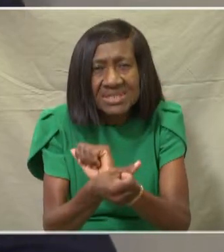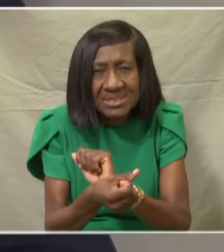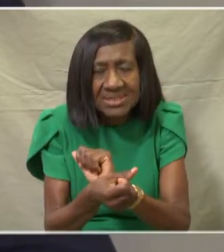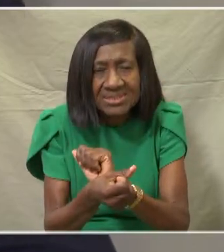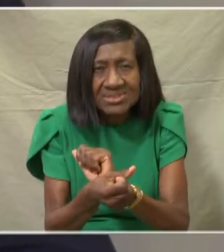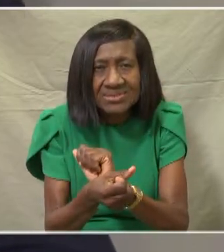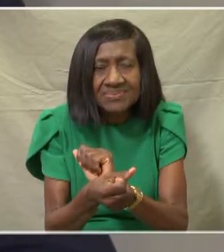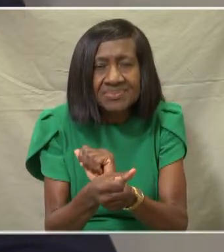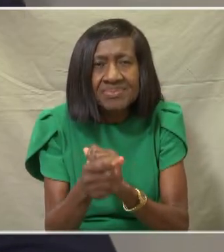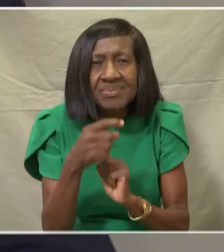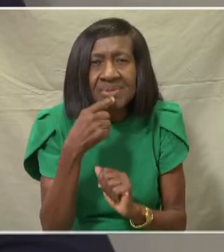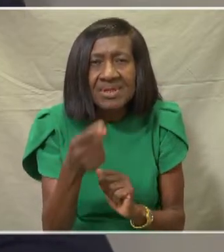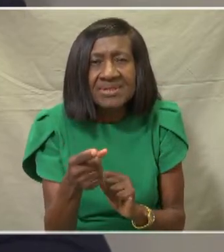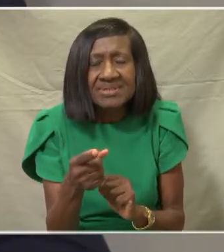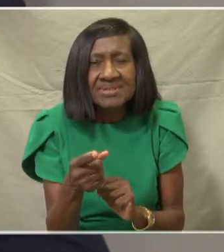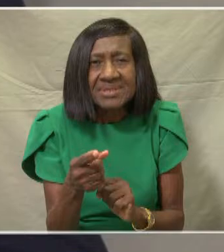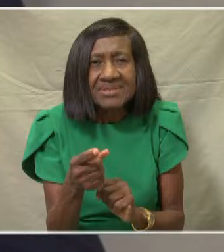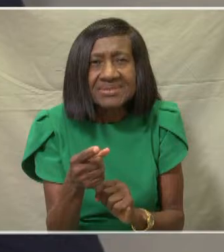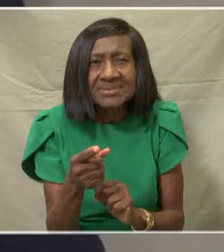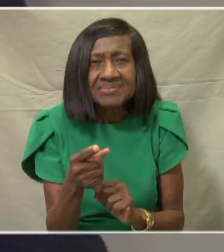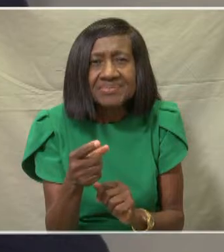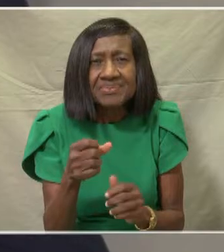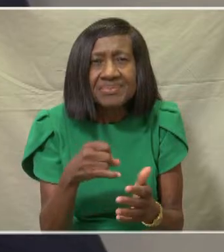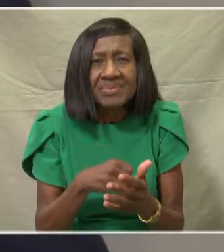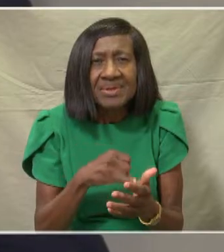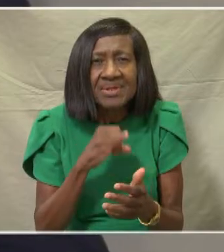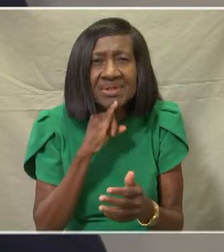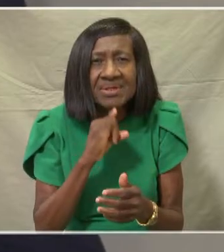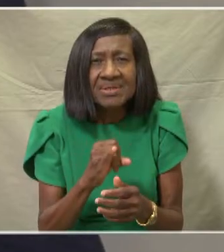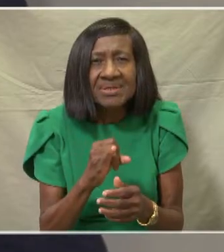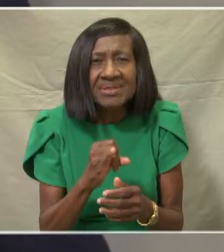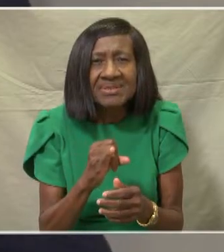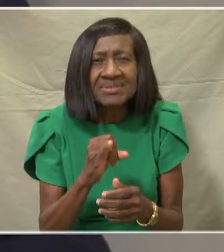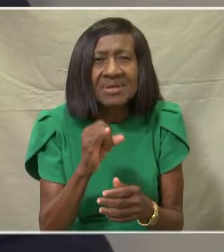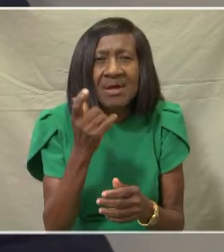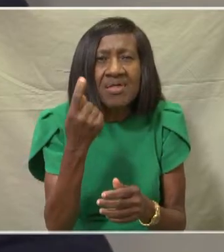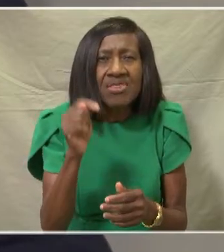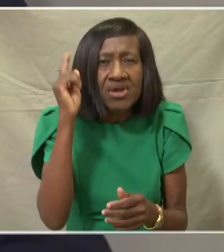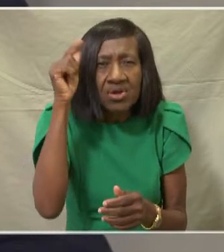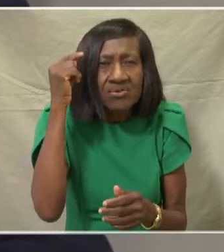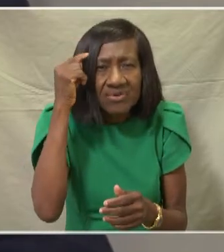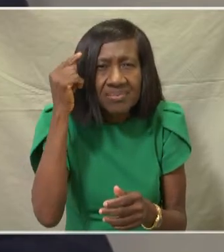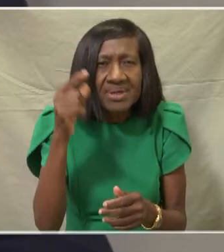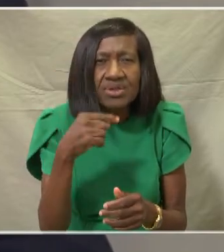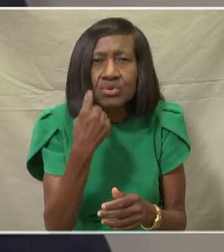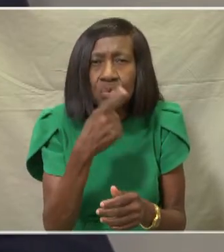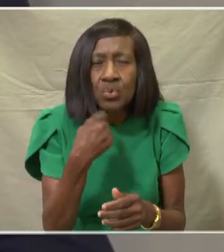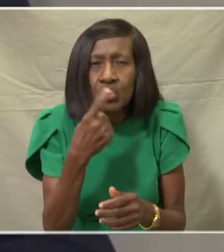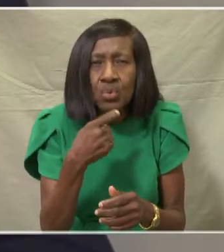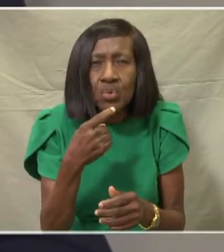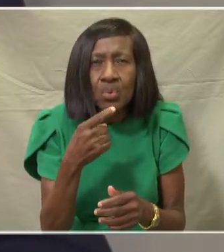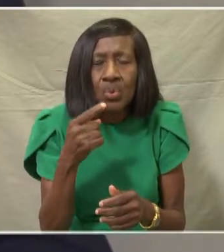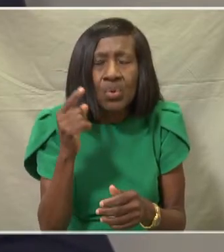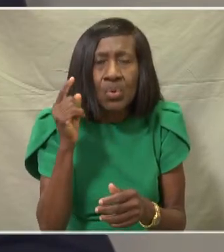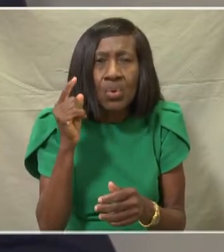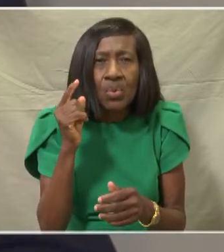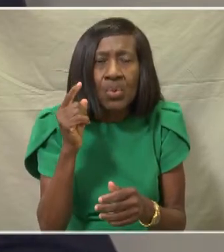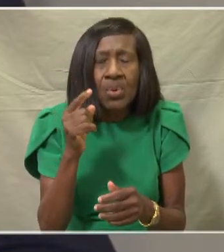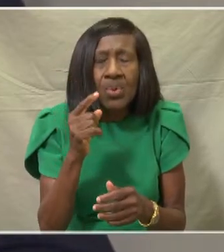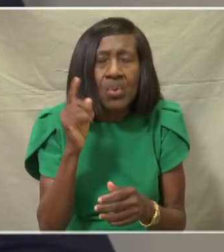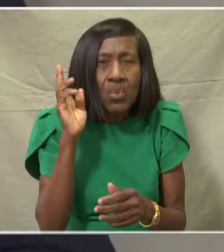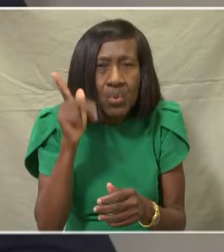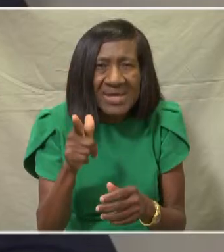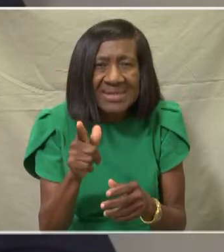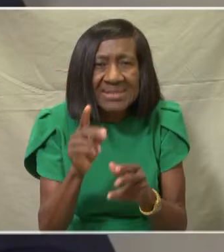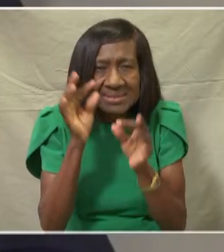my suggestion there. It is up to your parliament to what they recommend, and also up to the people of Cayman Islands as